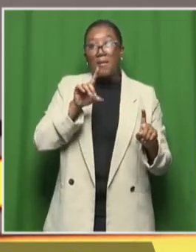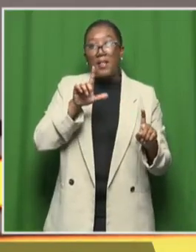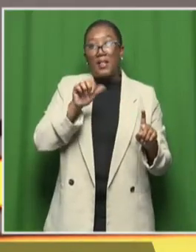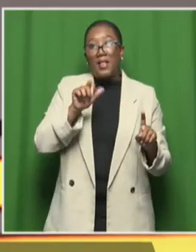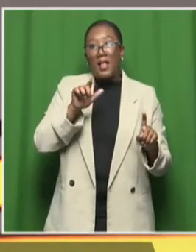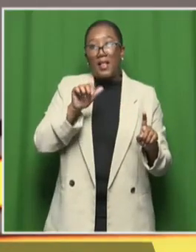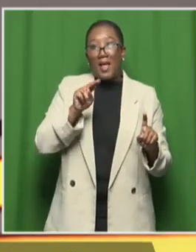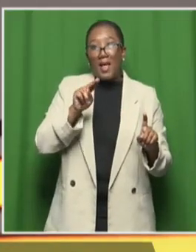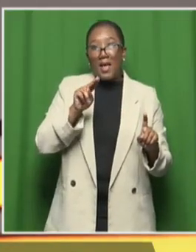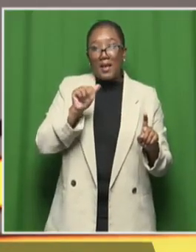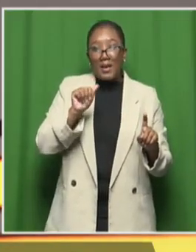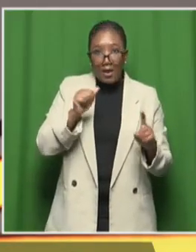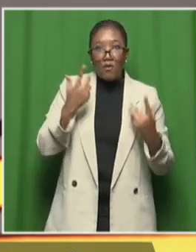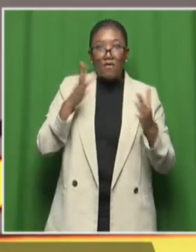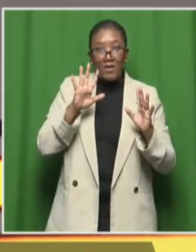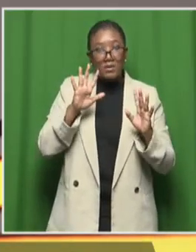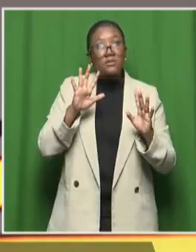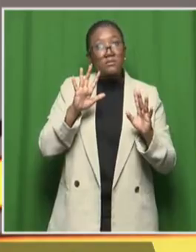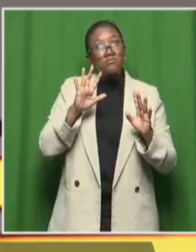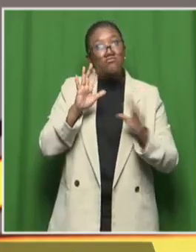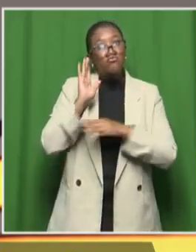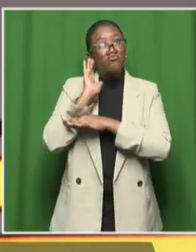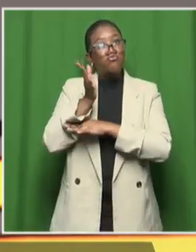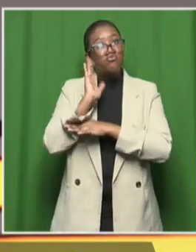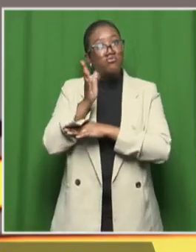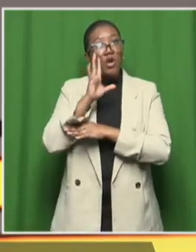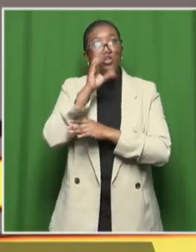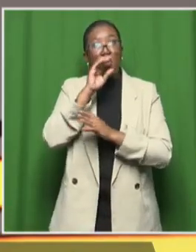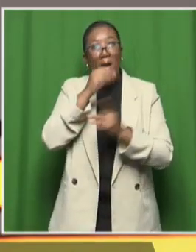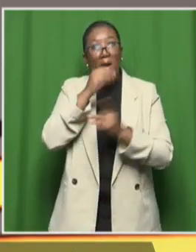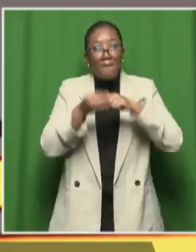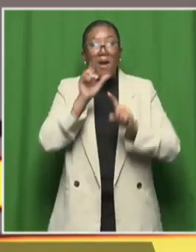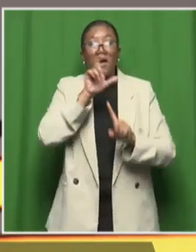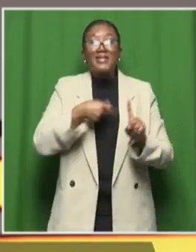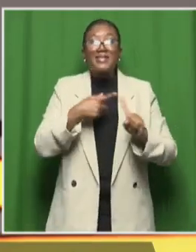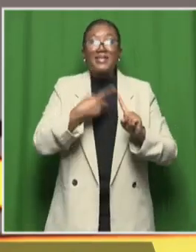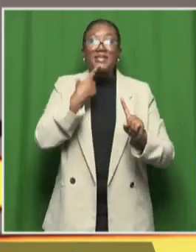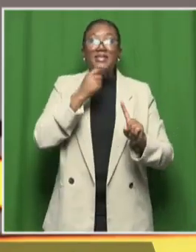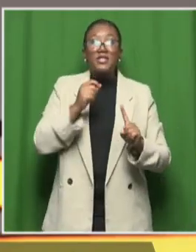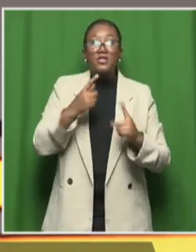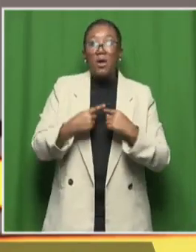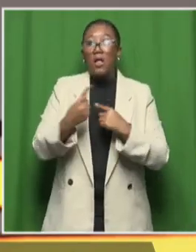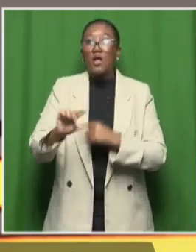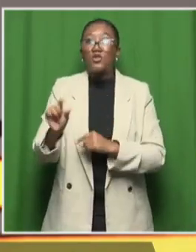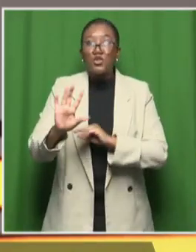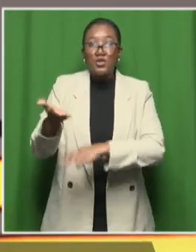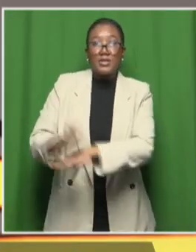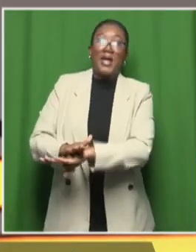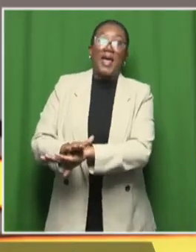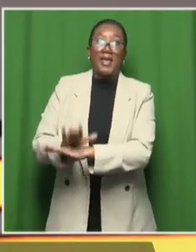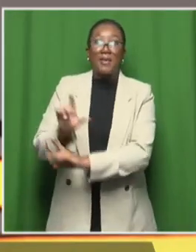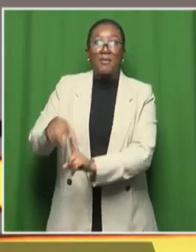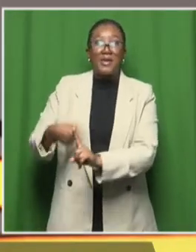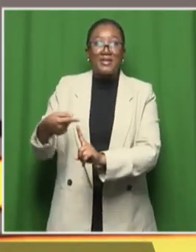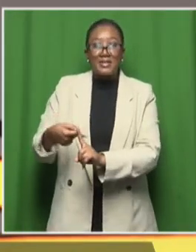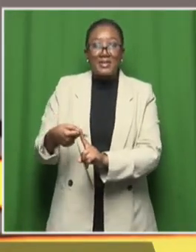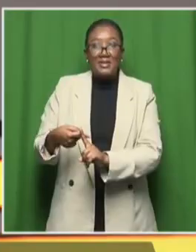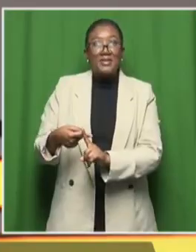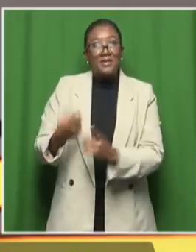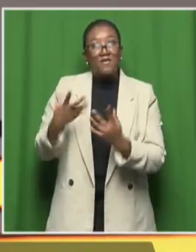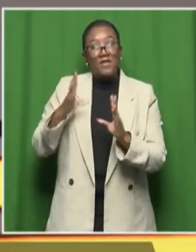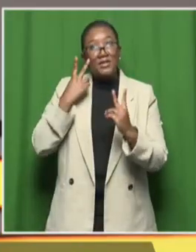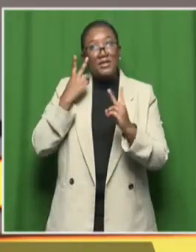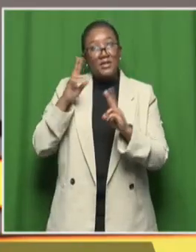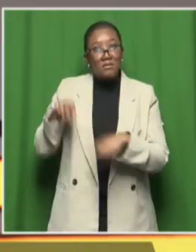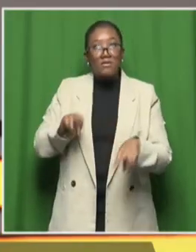was featured, as we indicated earlier, on our show, on our platform, Sophie, reflecting on the life and times of